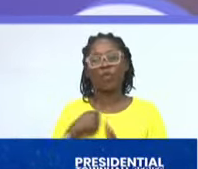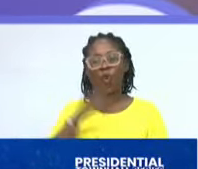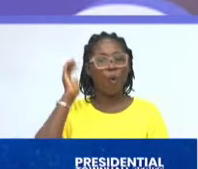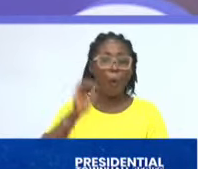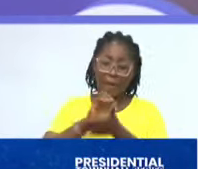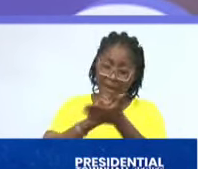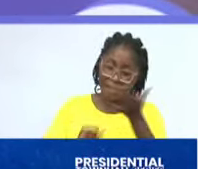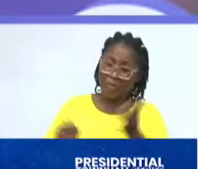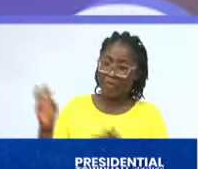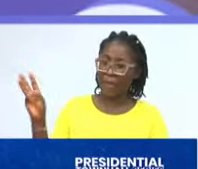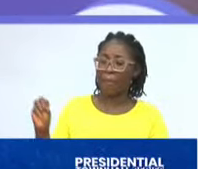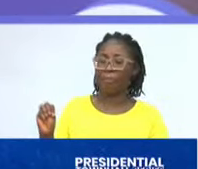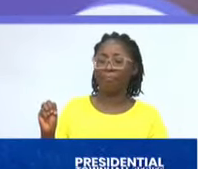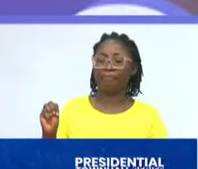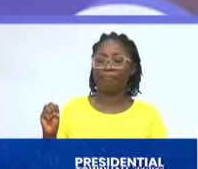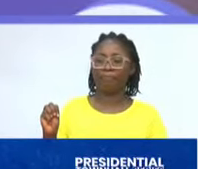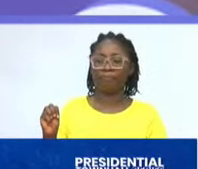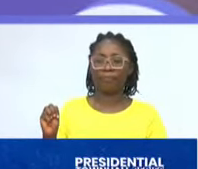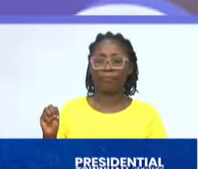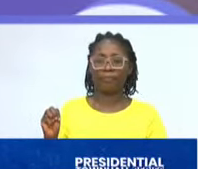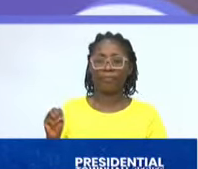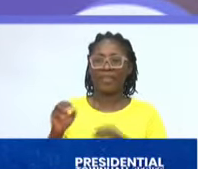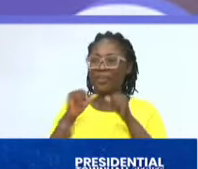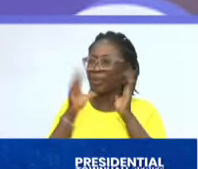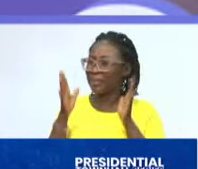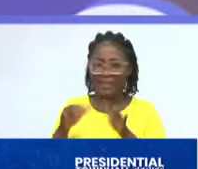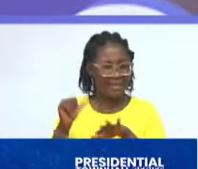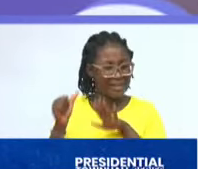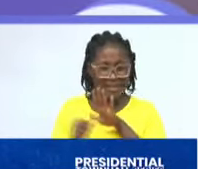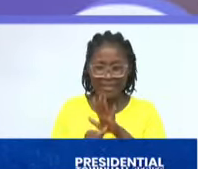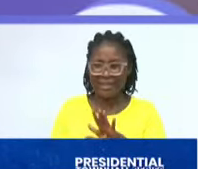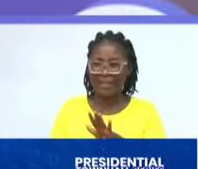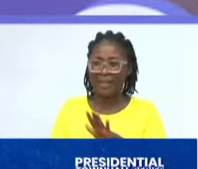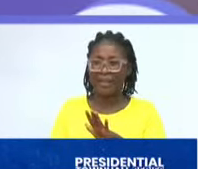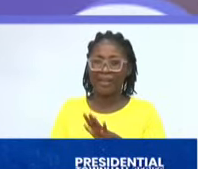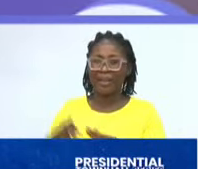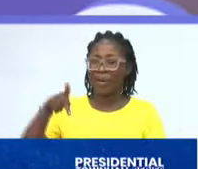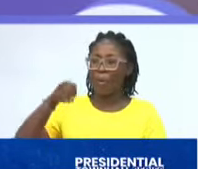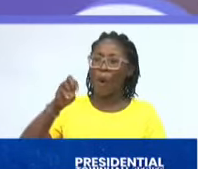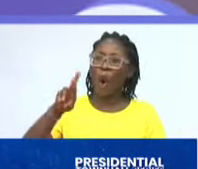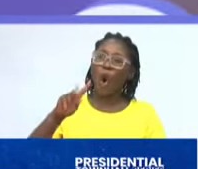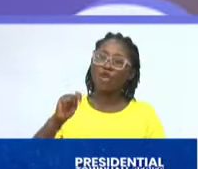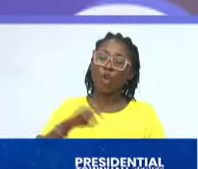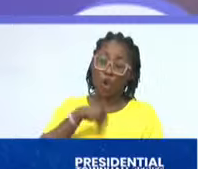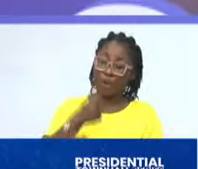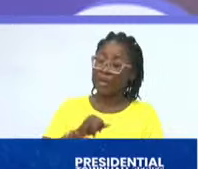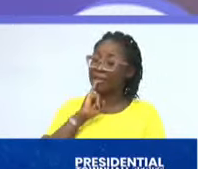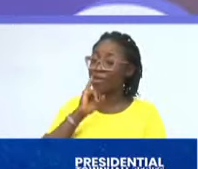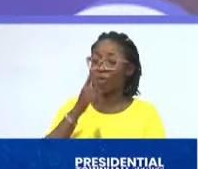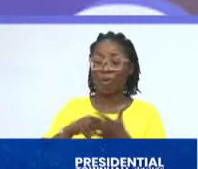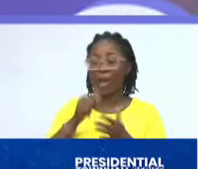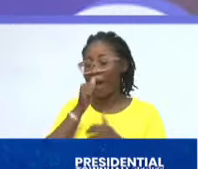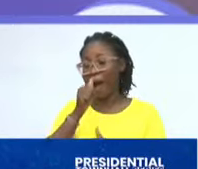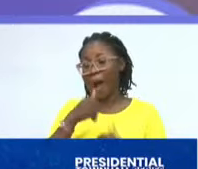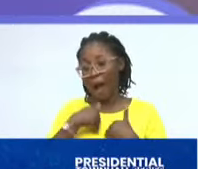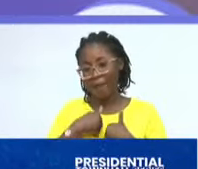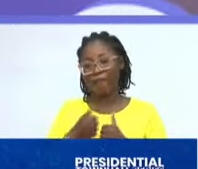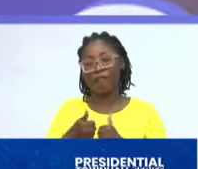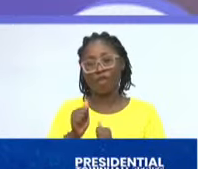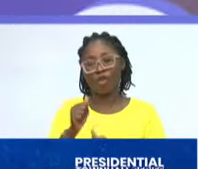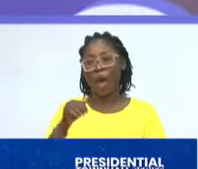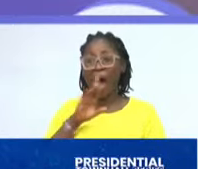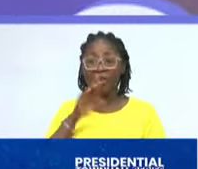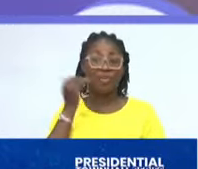them. There's nothing in it. Port Authority is something I followed. Are you aware that Nigerian Port